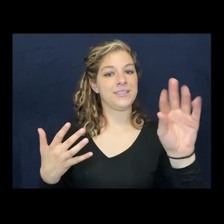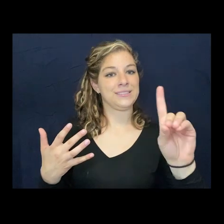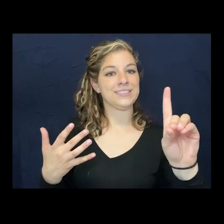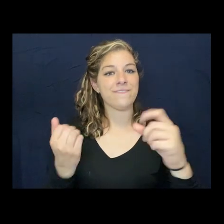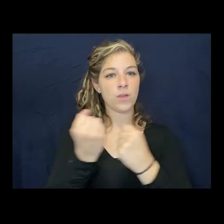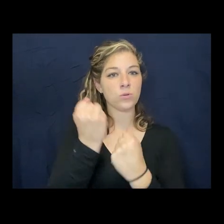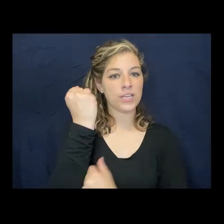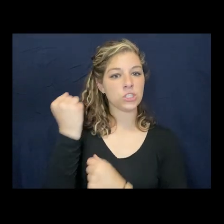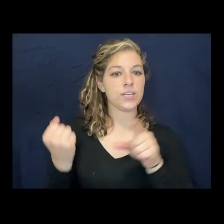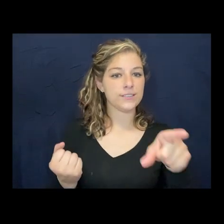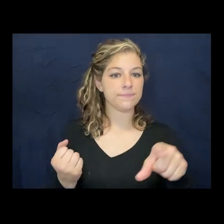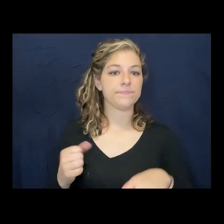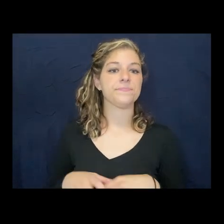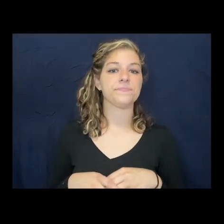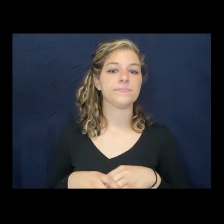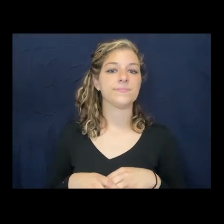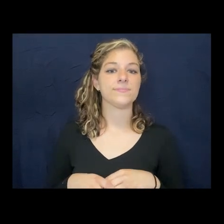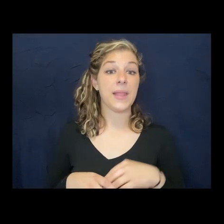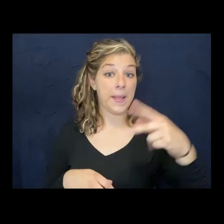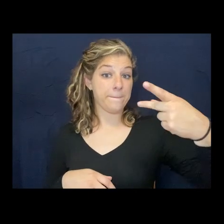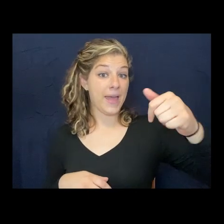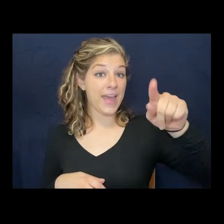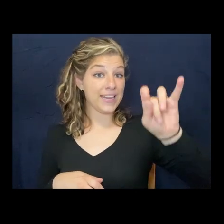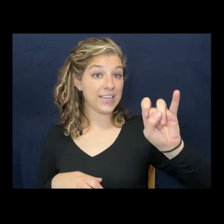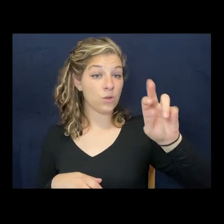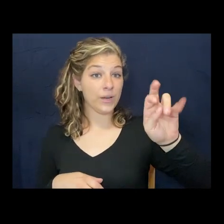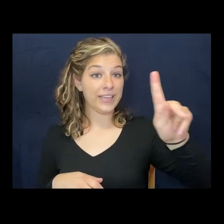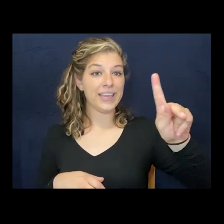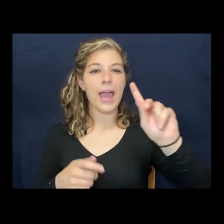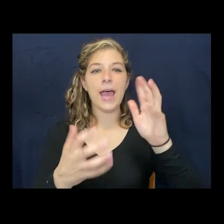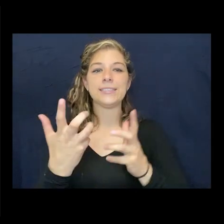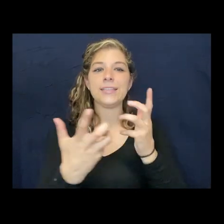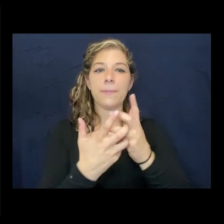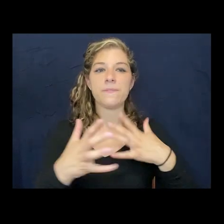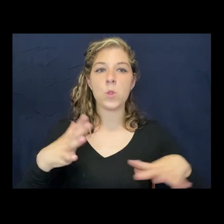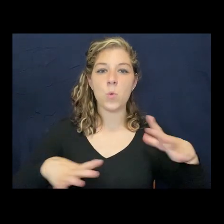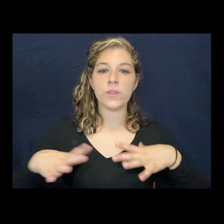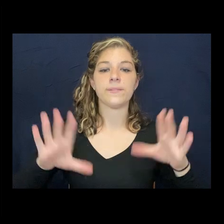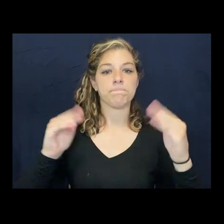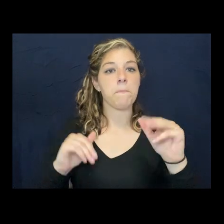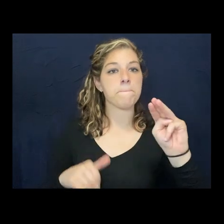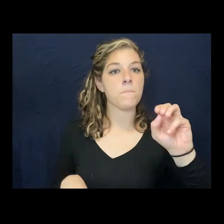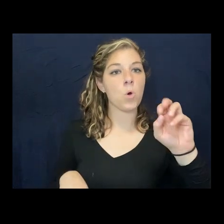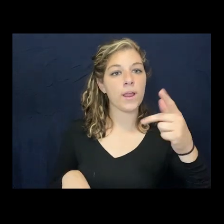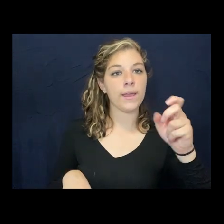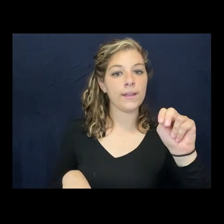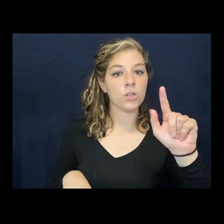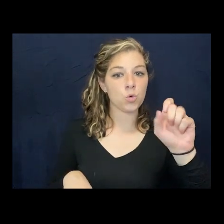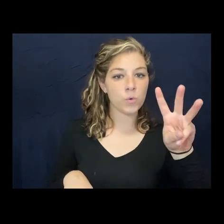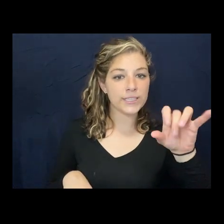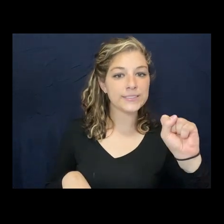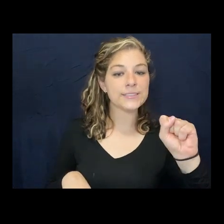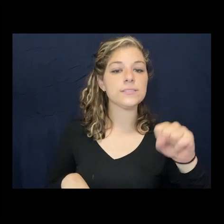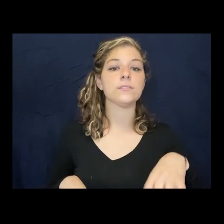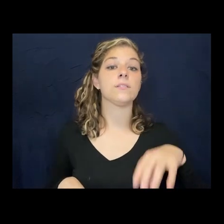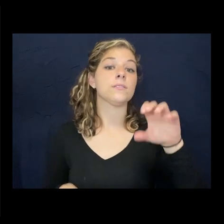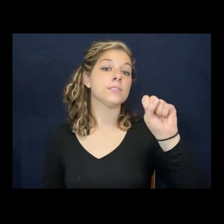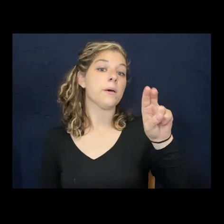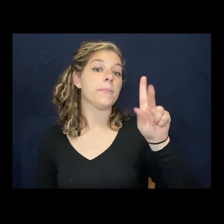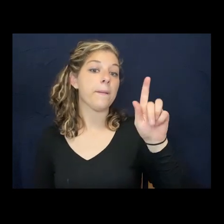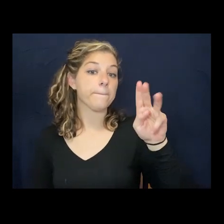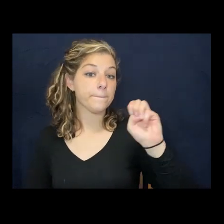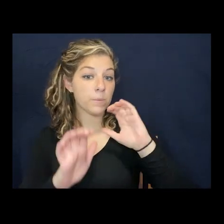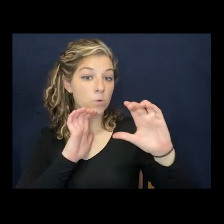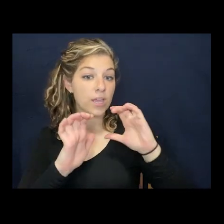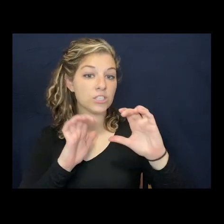Familial Dysautonomia Foundation, Patty and Ricky Adaptive Clothing, Morgan Lewis,